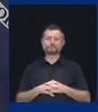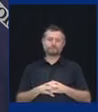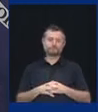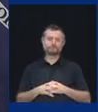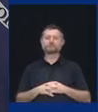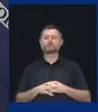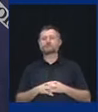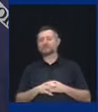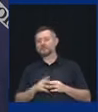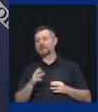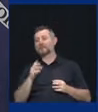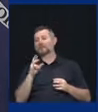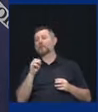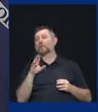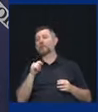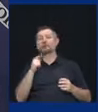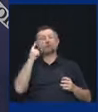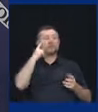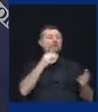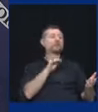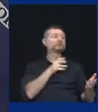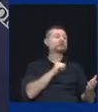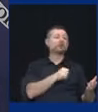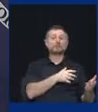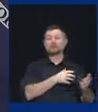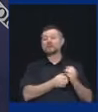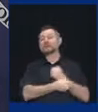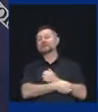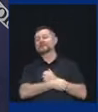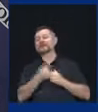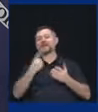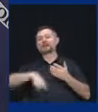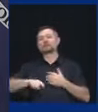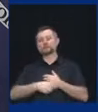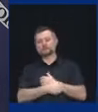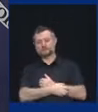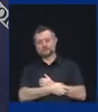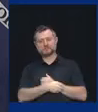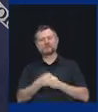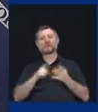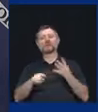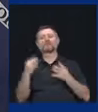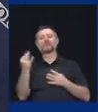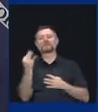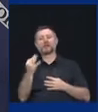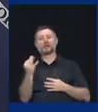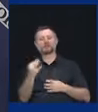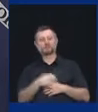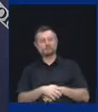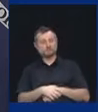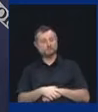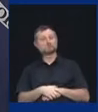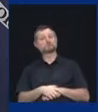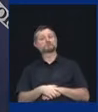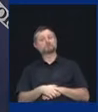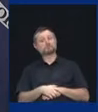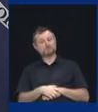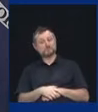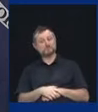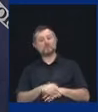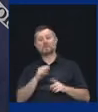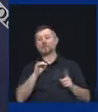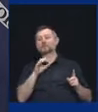What's your guess? The end of next week. End of next week? So you're saying? Like June